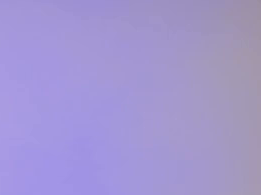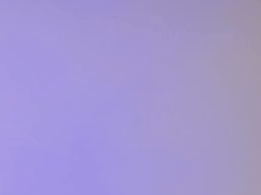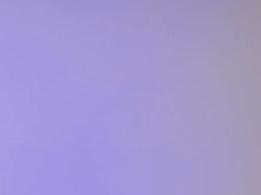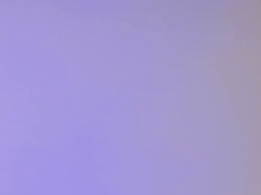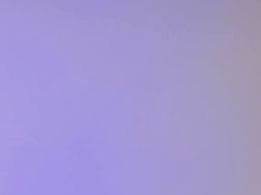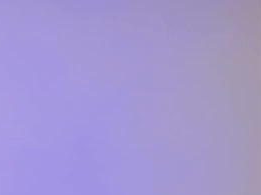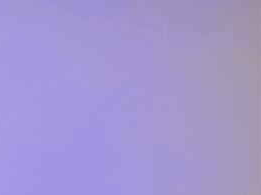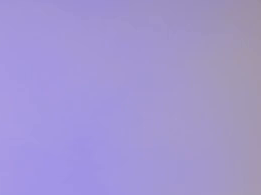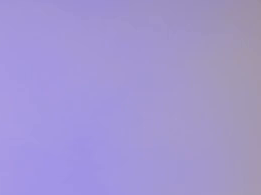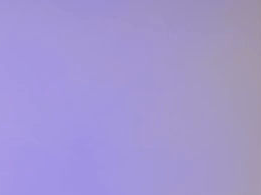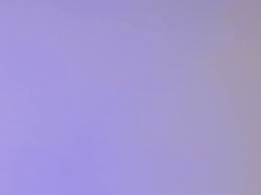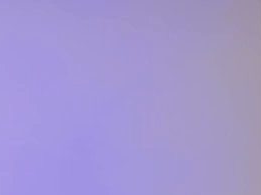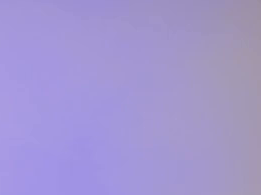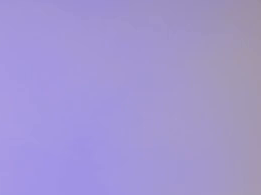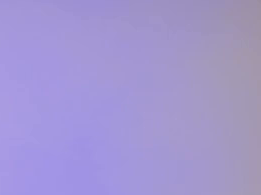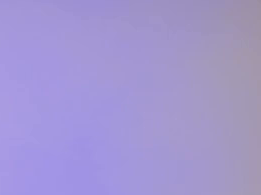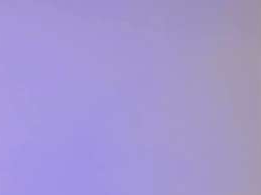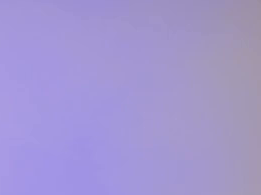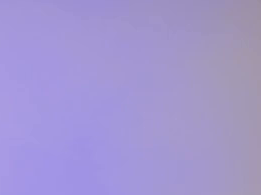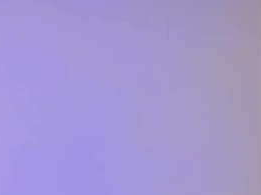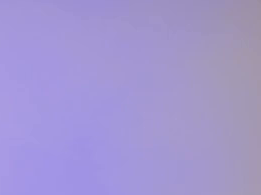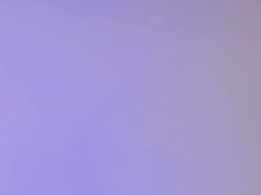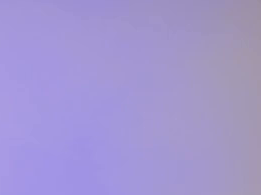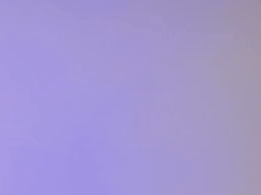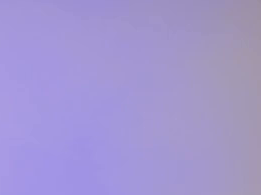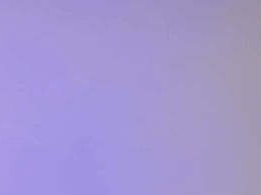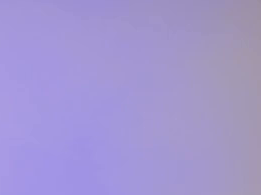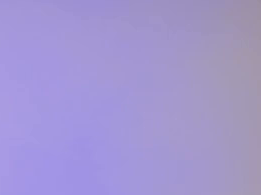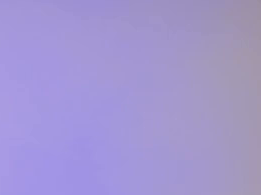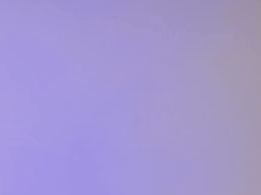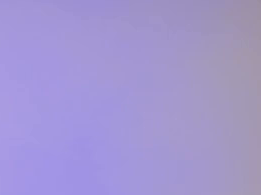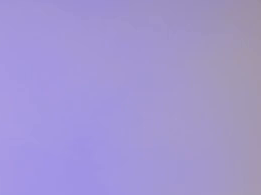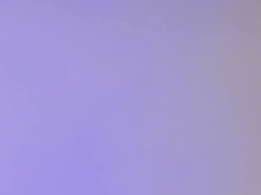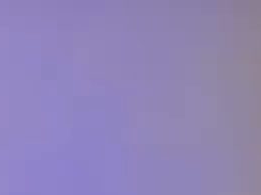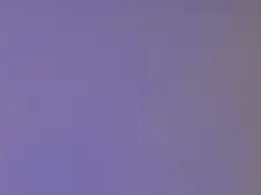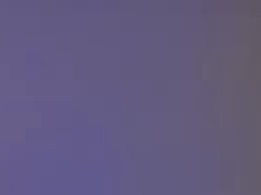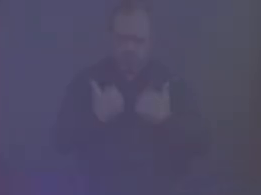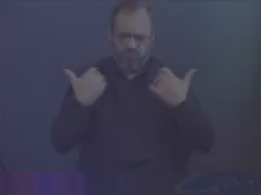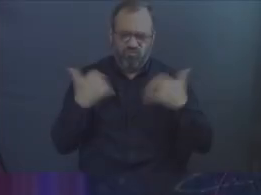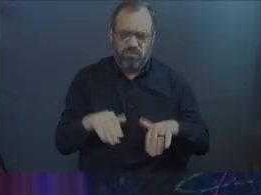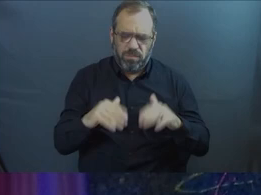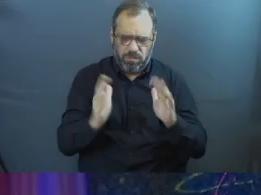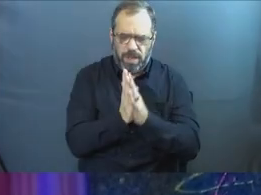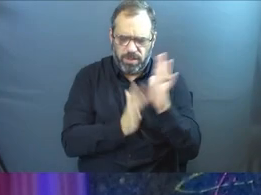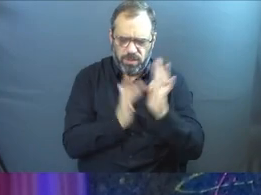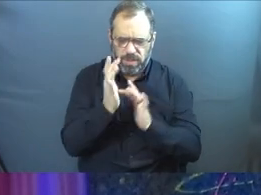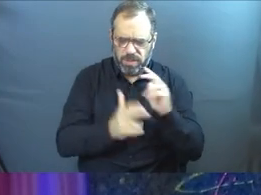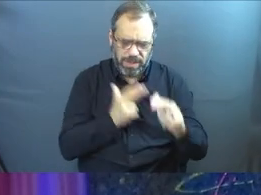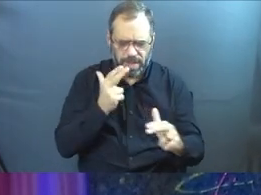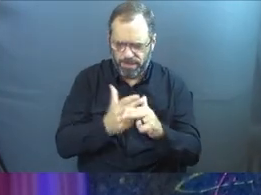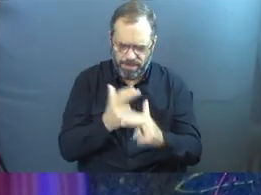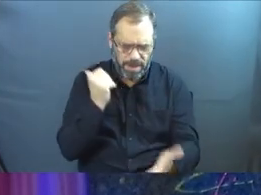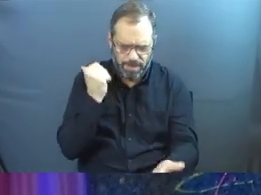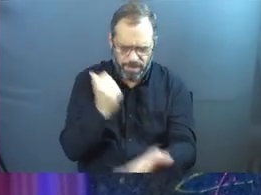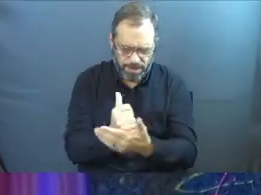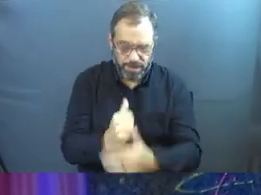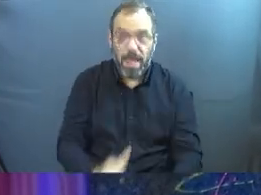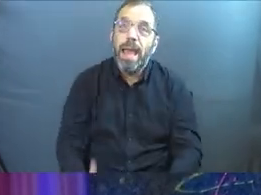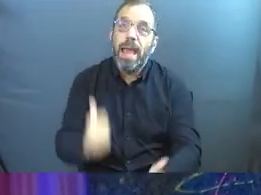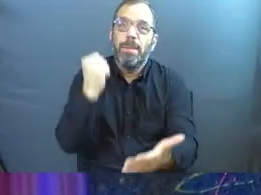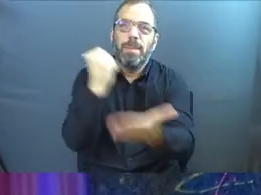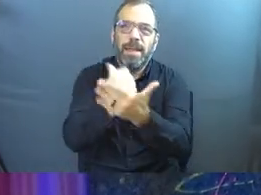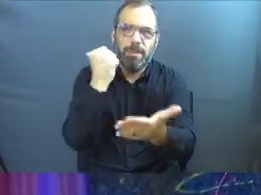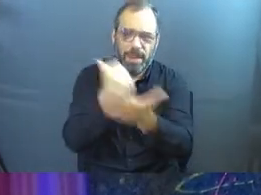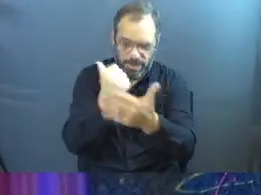this ministry looks like going forward. Again, thank you so much. We appreciate you. In Christ's name, amen.